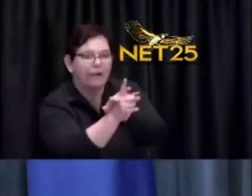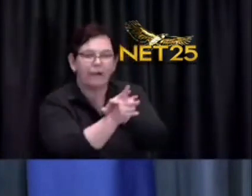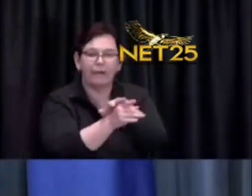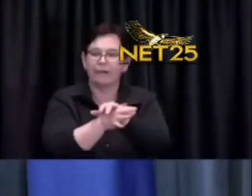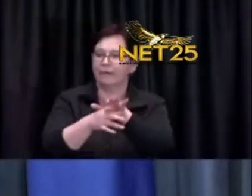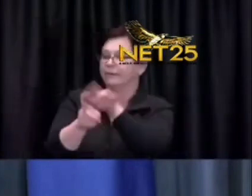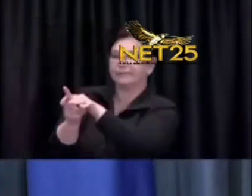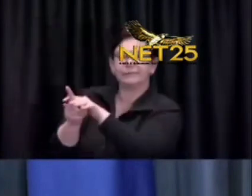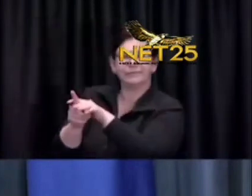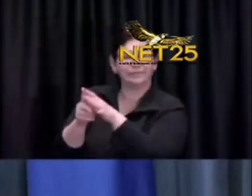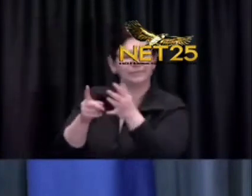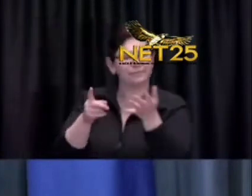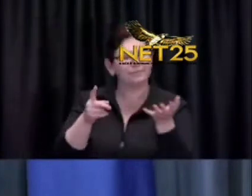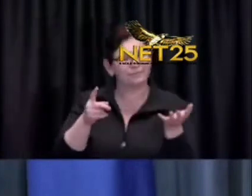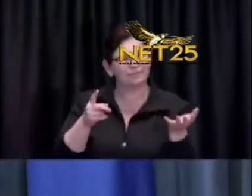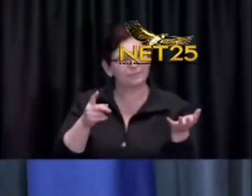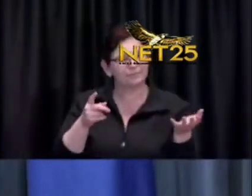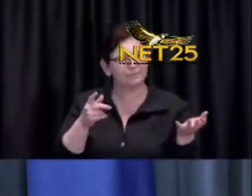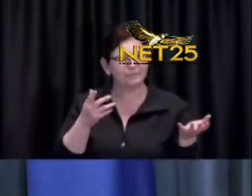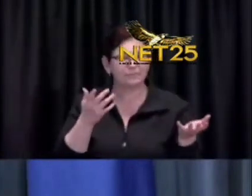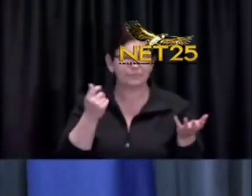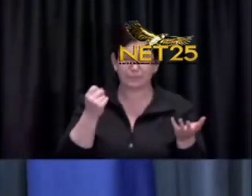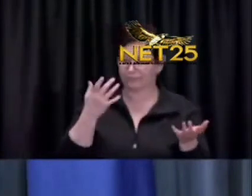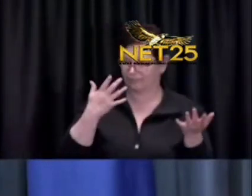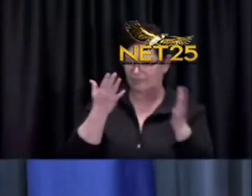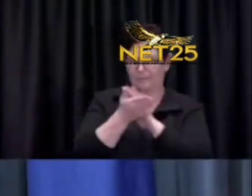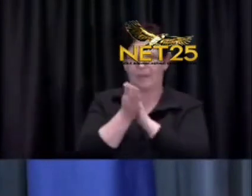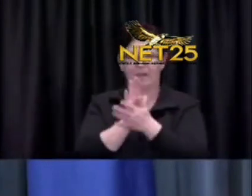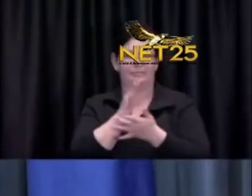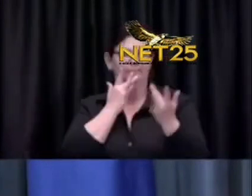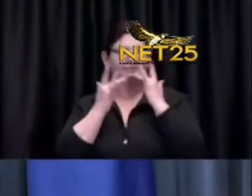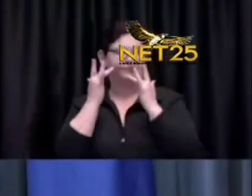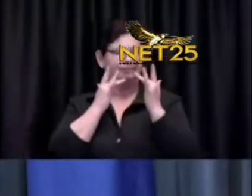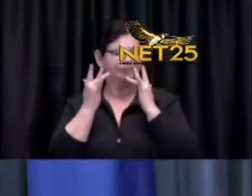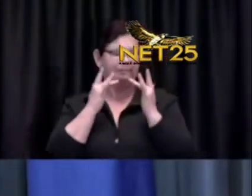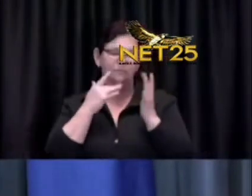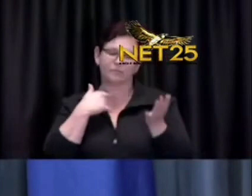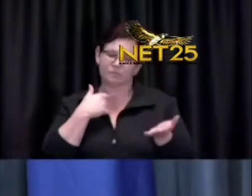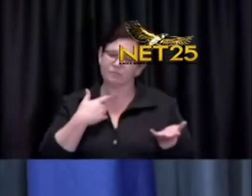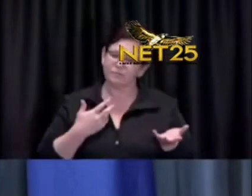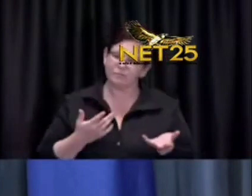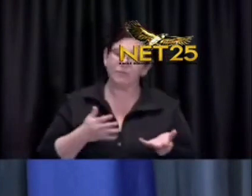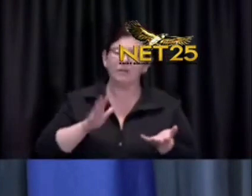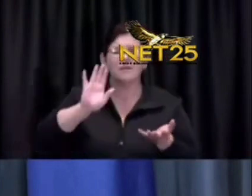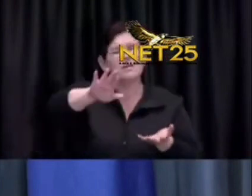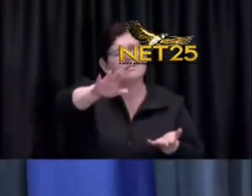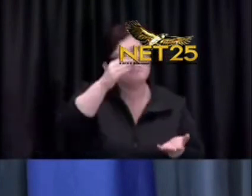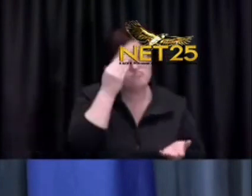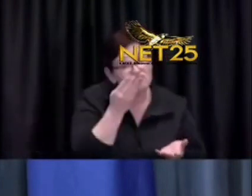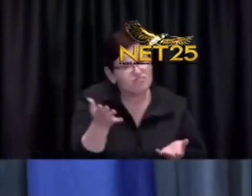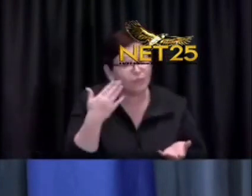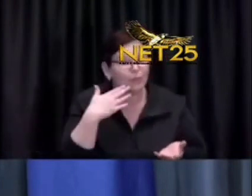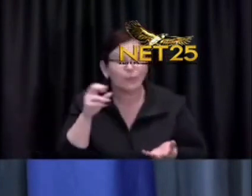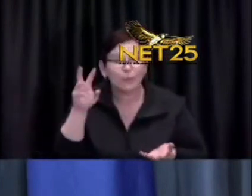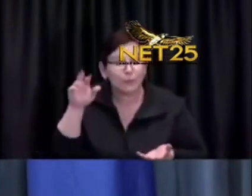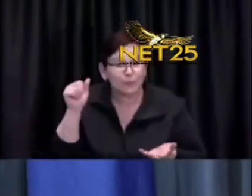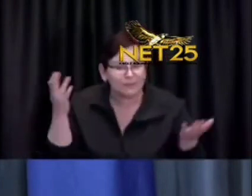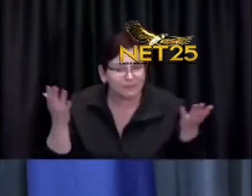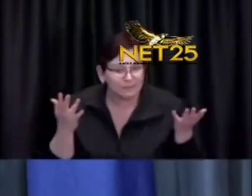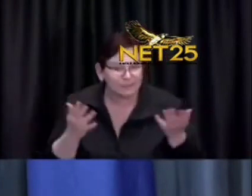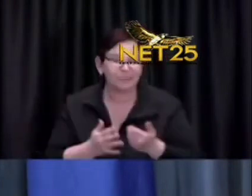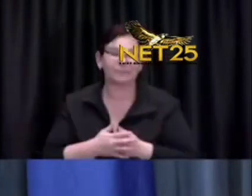a crunch on vaccine availability. I think the good news here is that there's interest in our population in